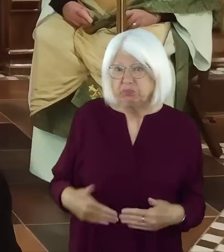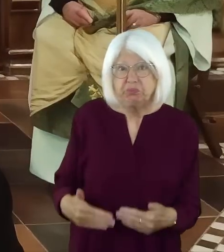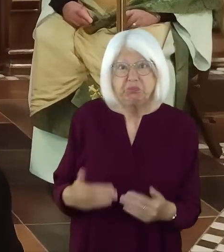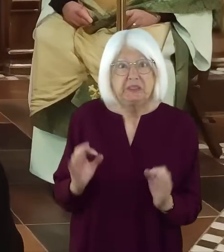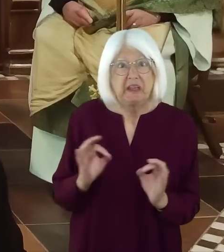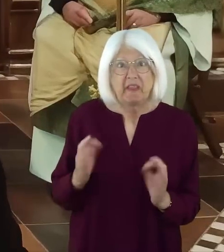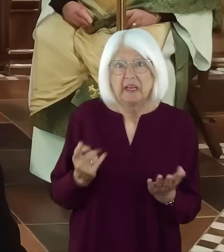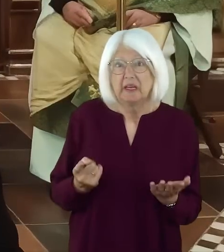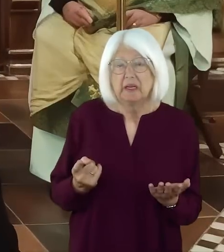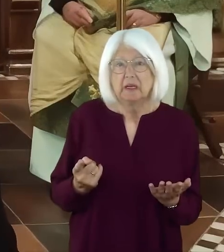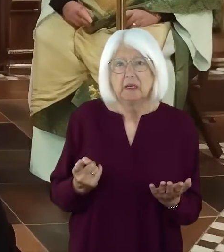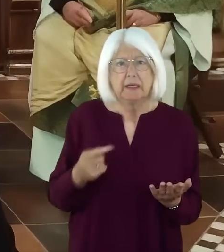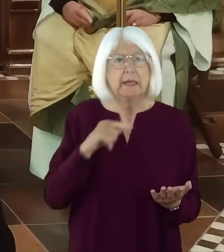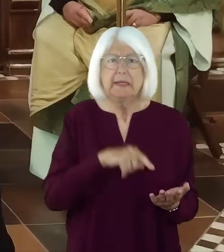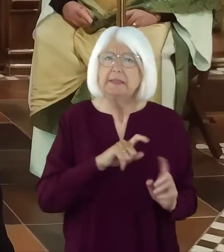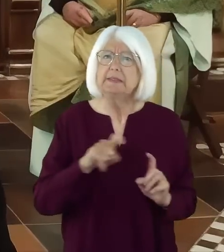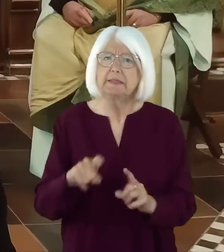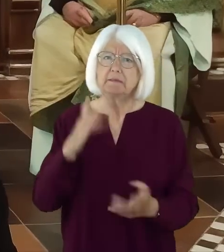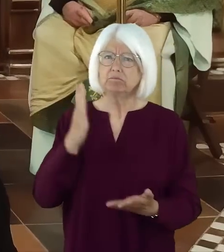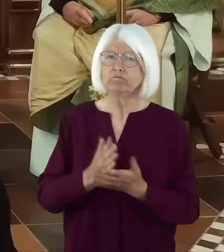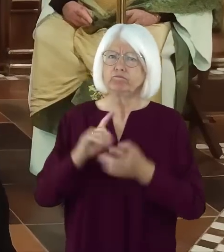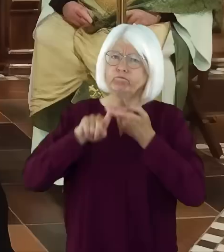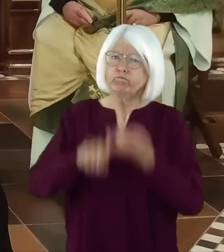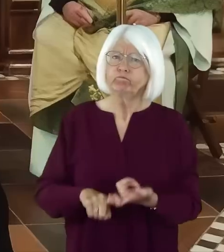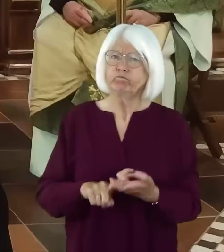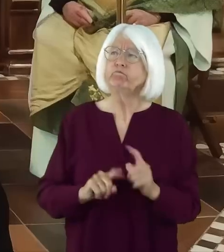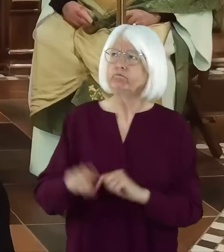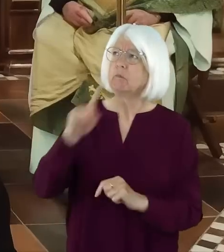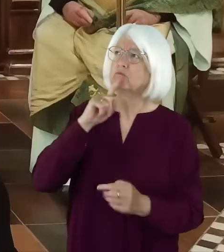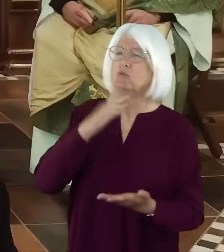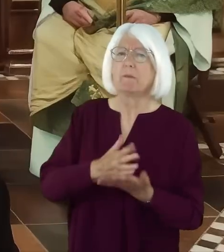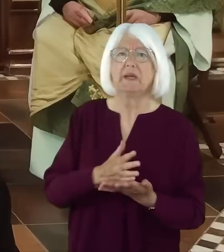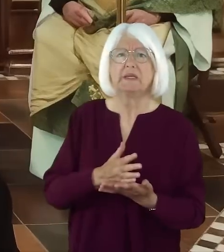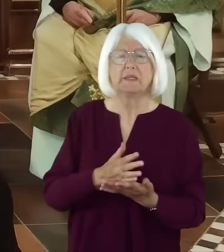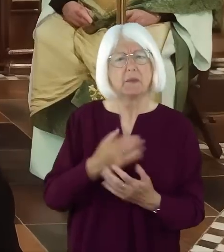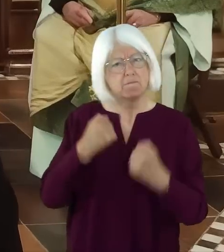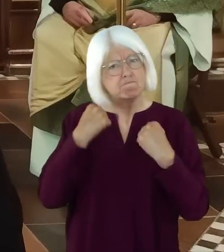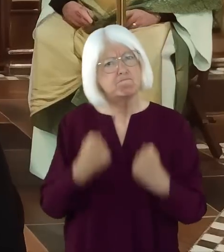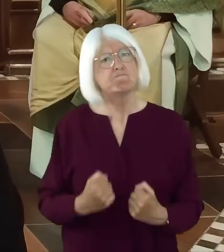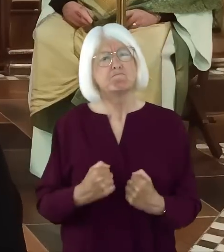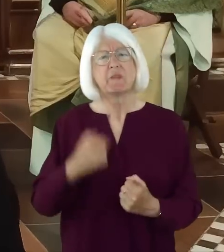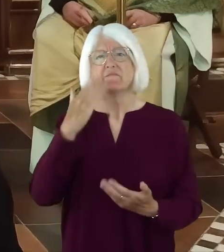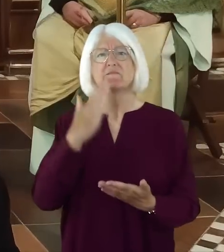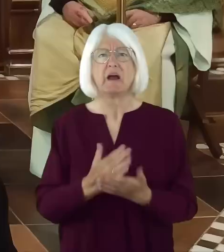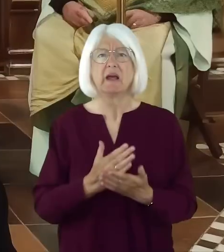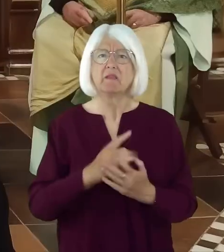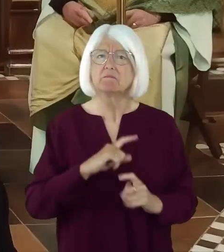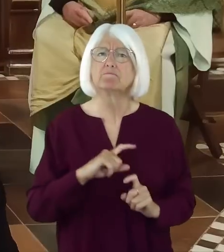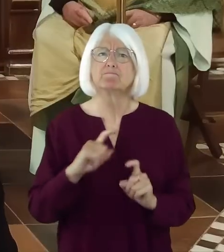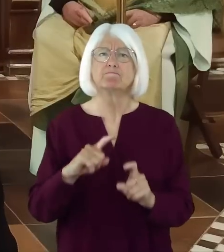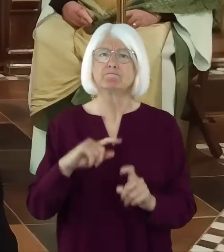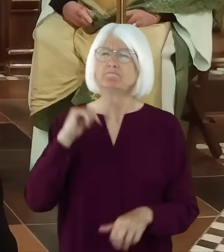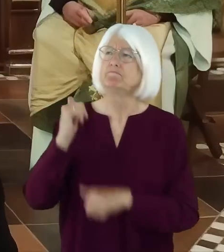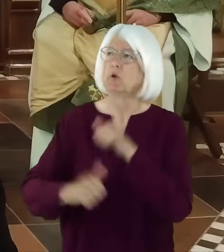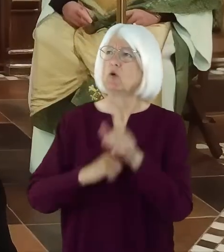No distrust made him waver concerning the promise of God, but he grew strong in his faith, and he